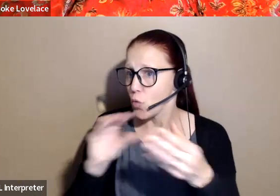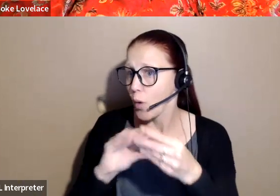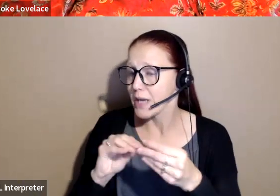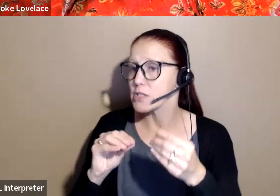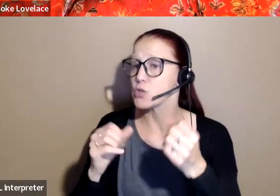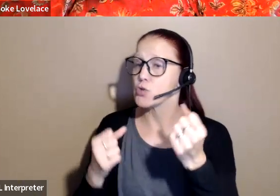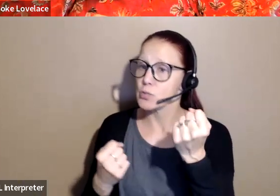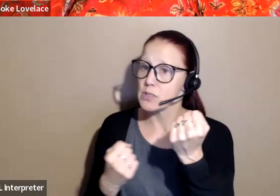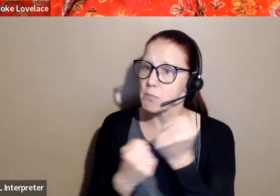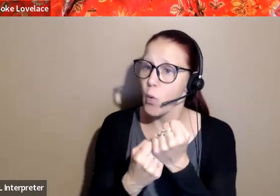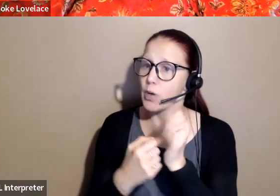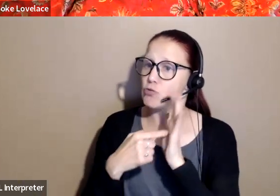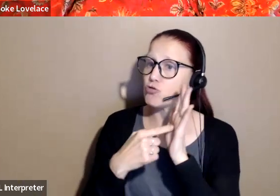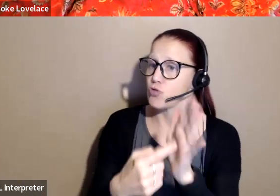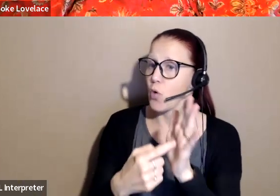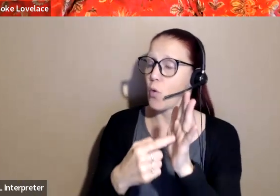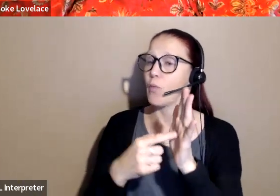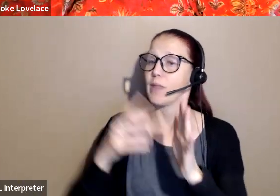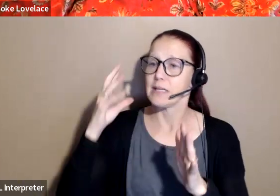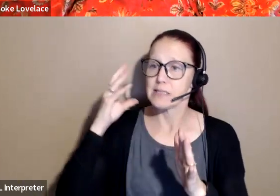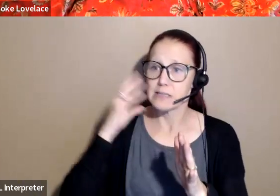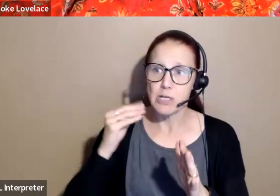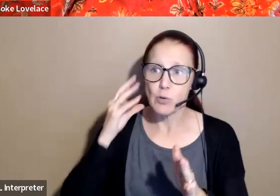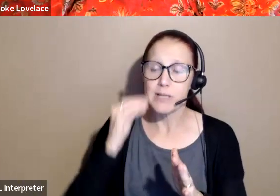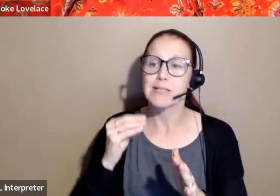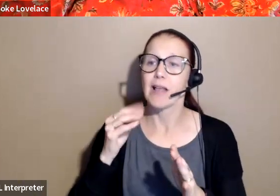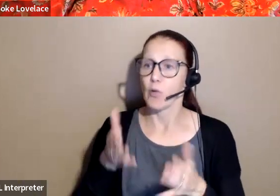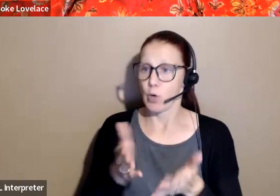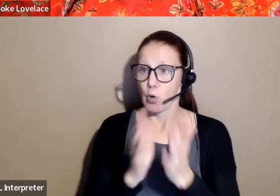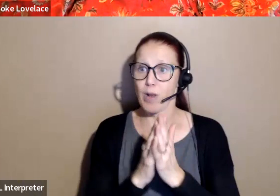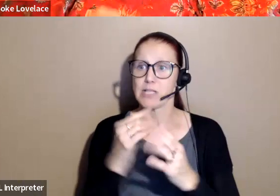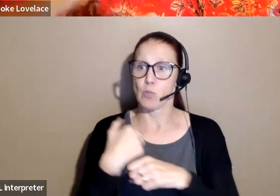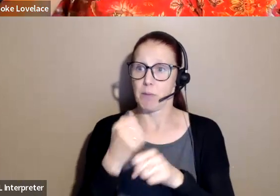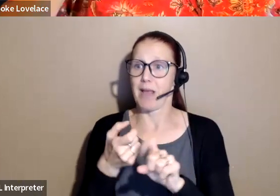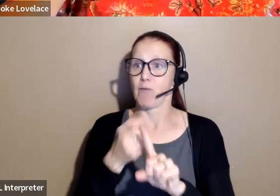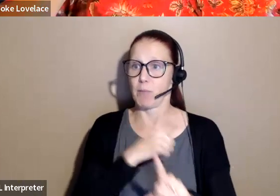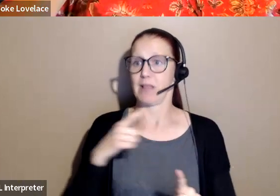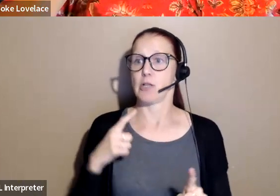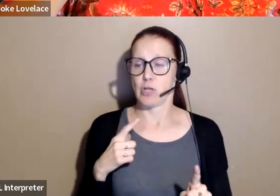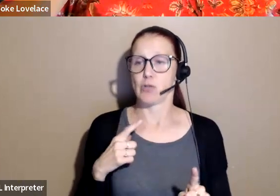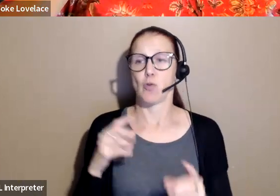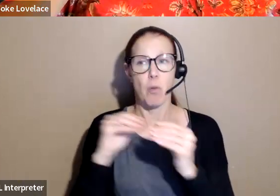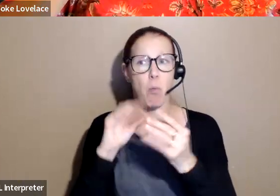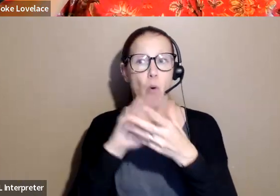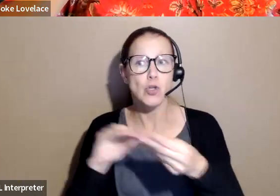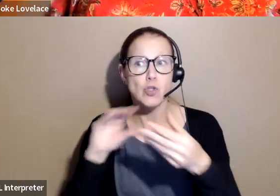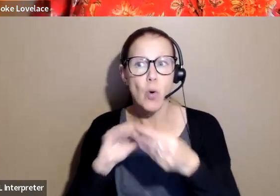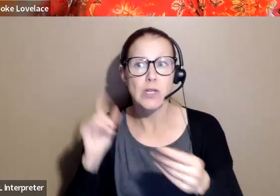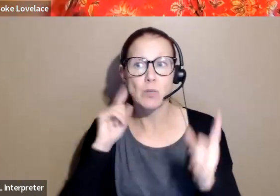the experience and the request that they're making. And so the more stories we hear, the better. Thank